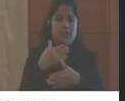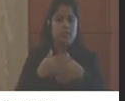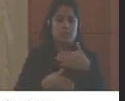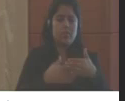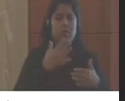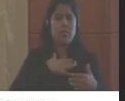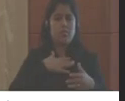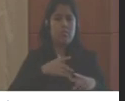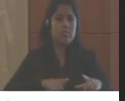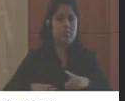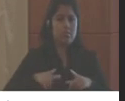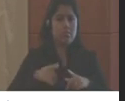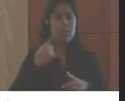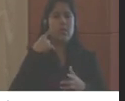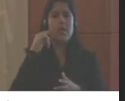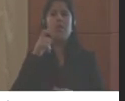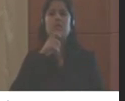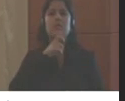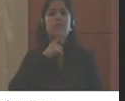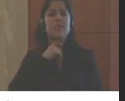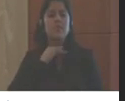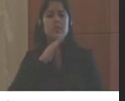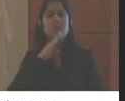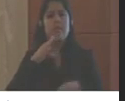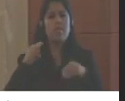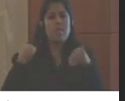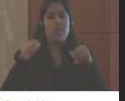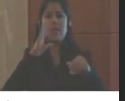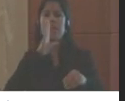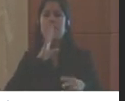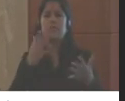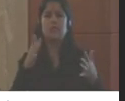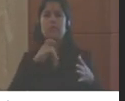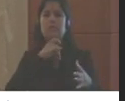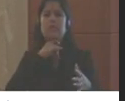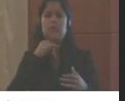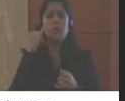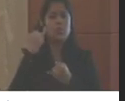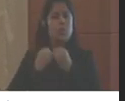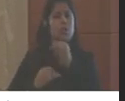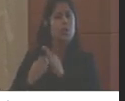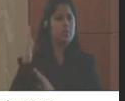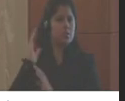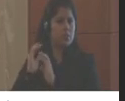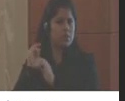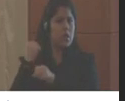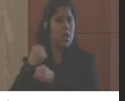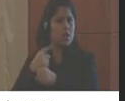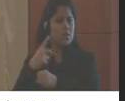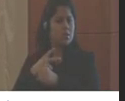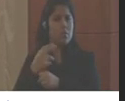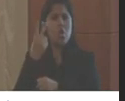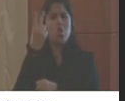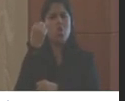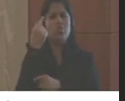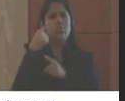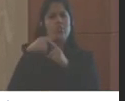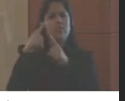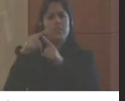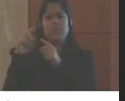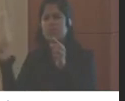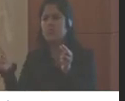Another phenomenon that affects our territory is drought. In the last 10 years, we have found